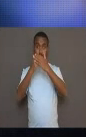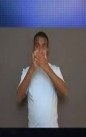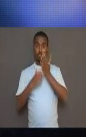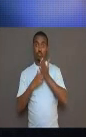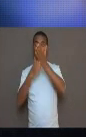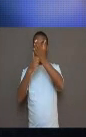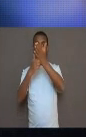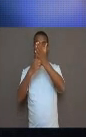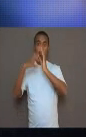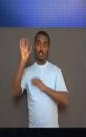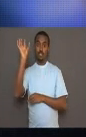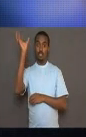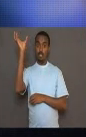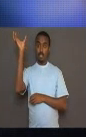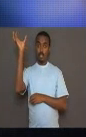satellite,